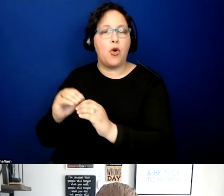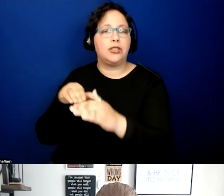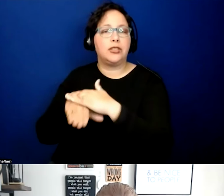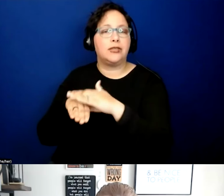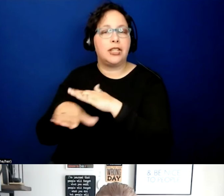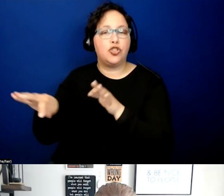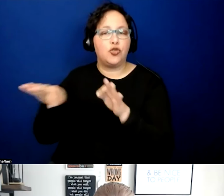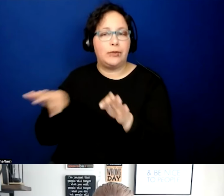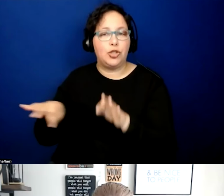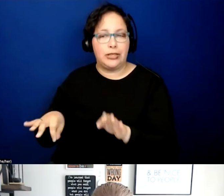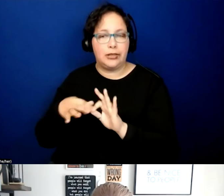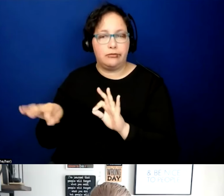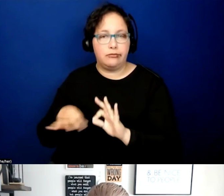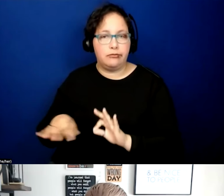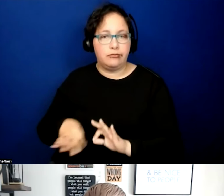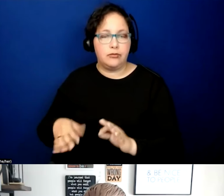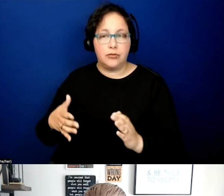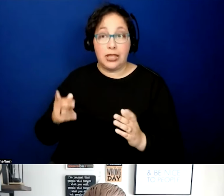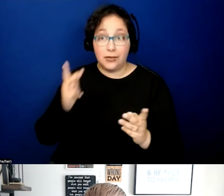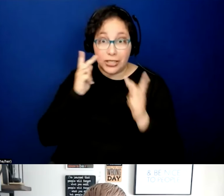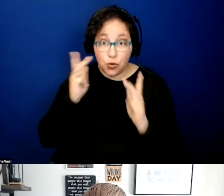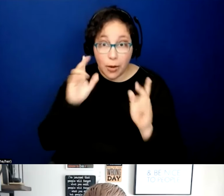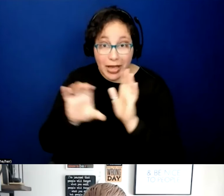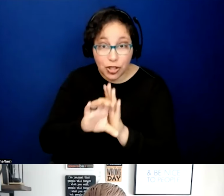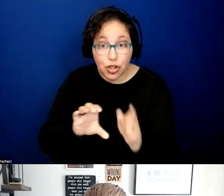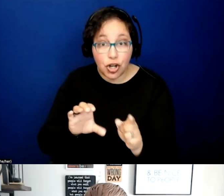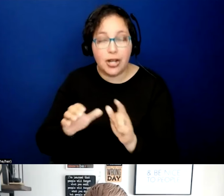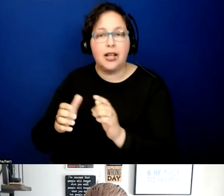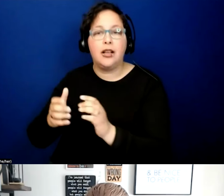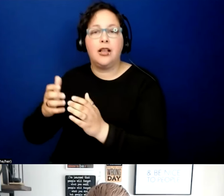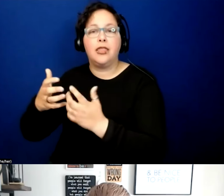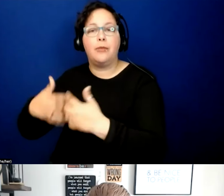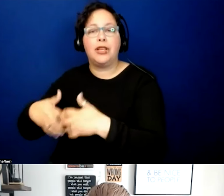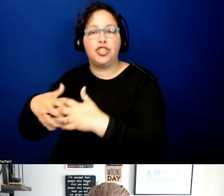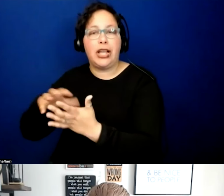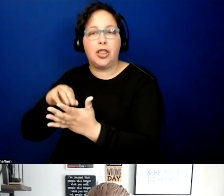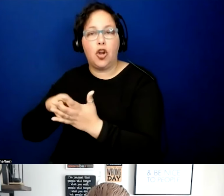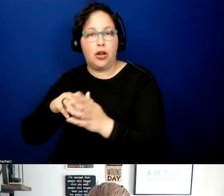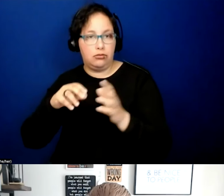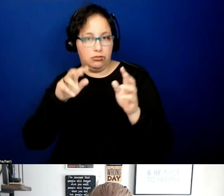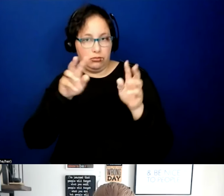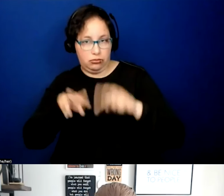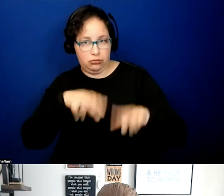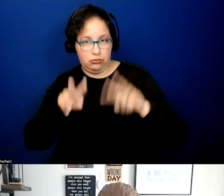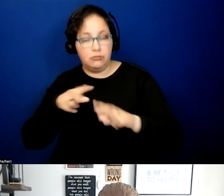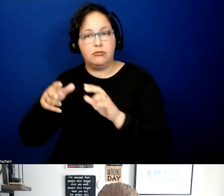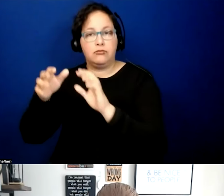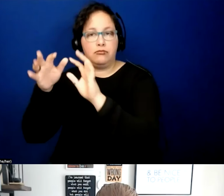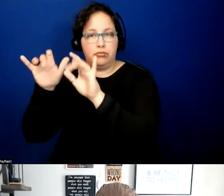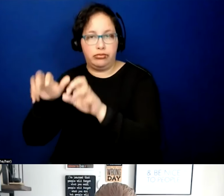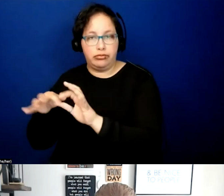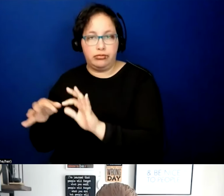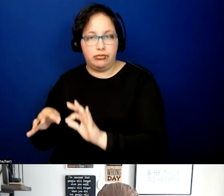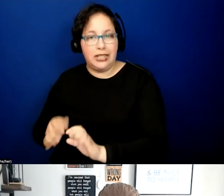descriptions of visual images that can use machine learning to do